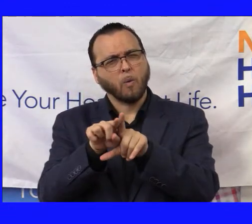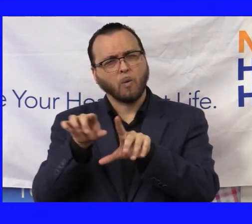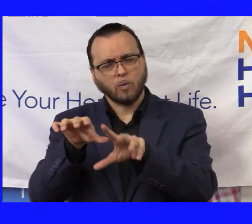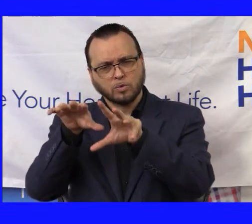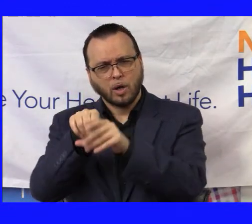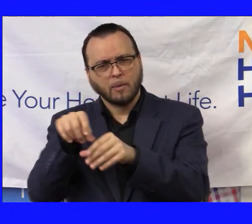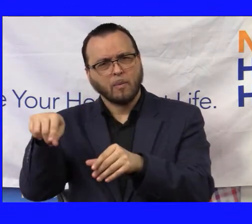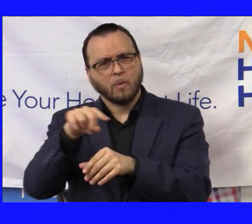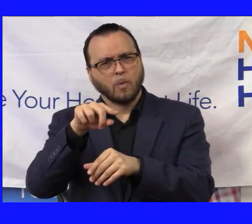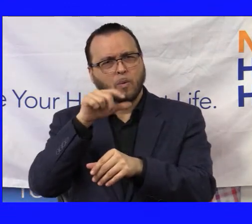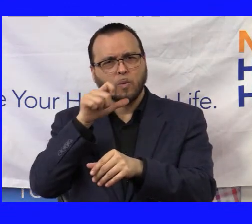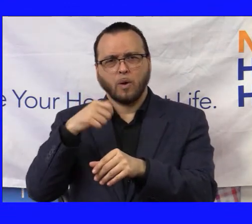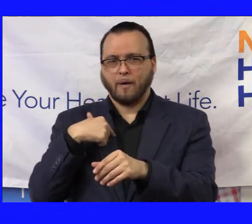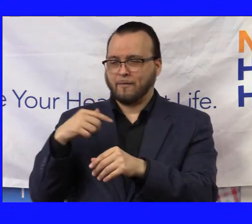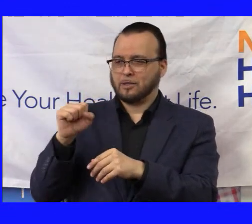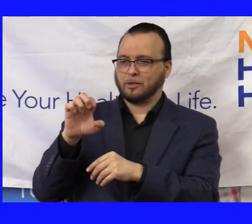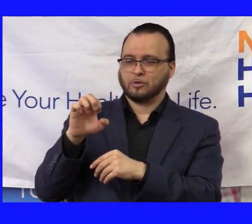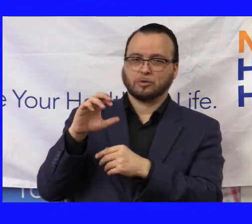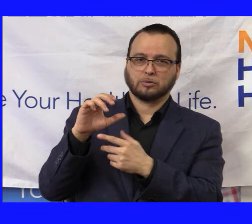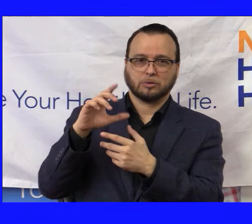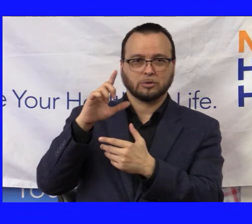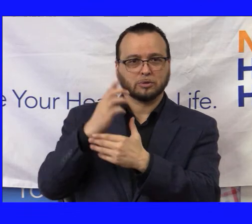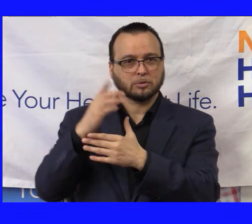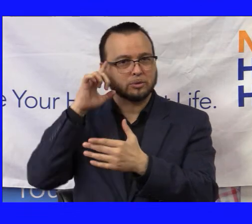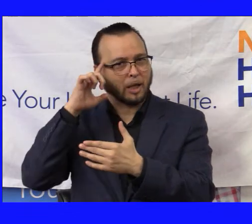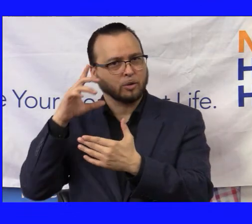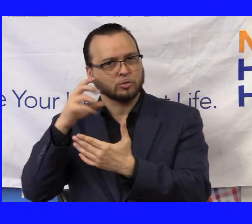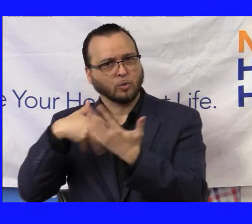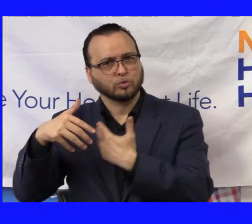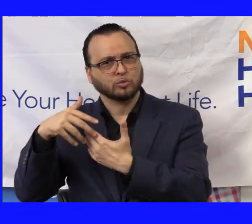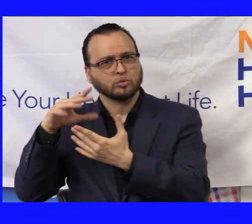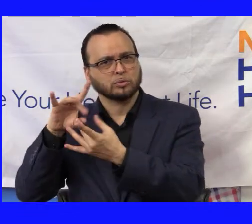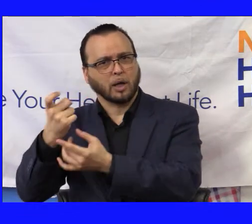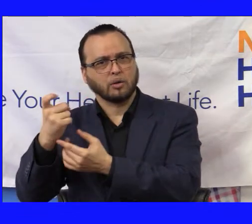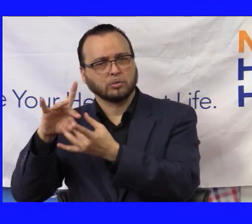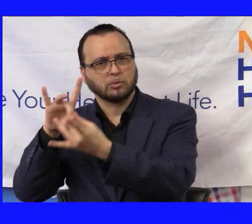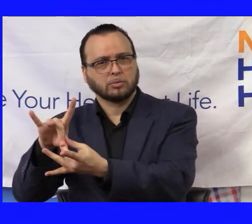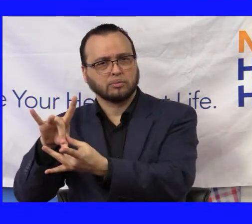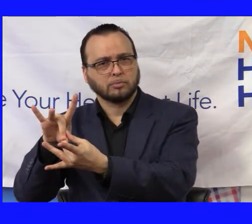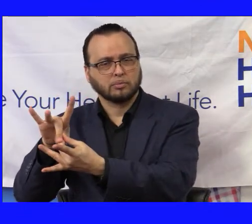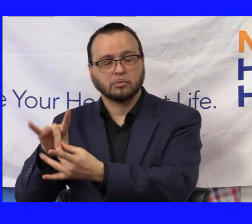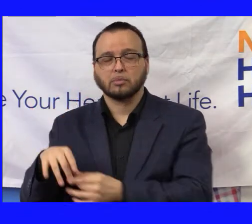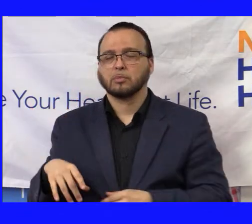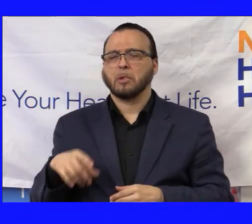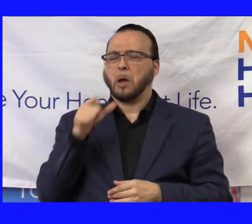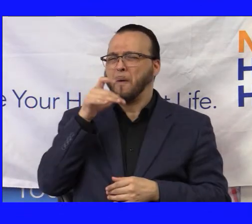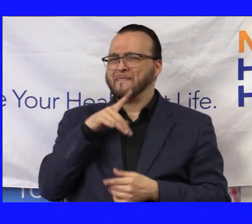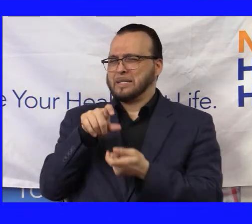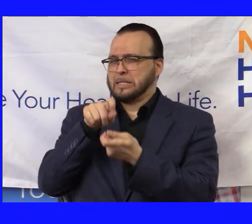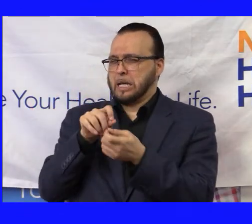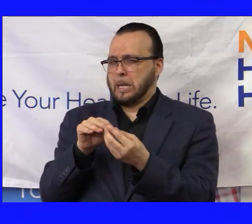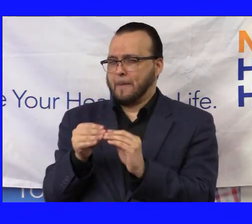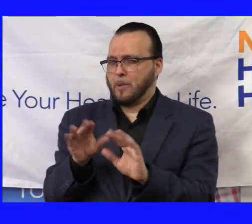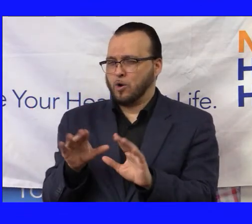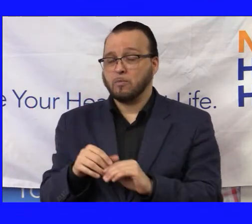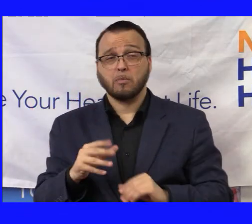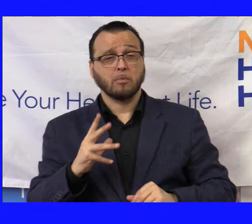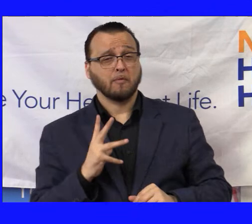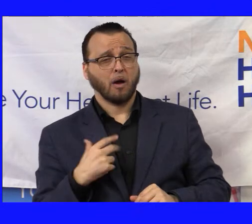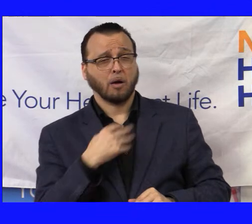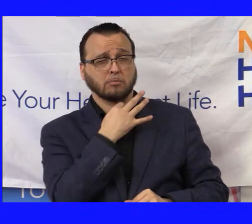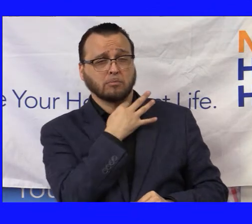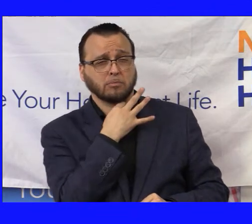psychosocial diagnoses. I don't have that number. No, it's fine. I was just Thank curious. And your 39%